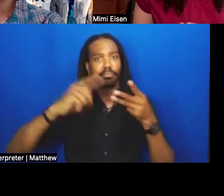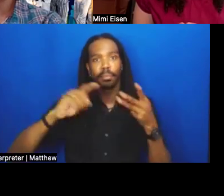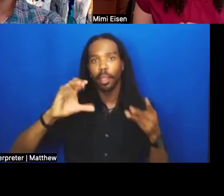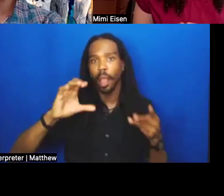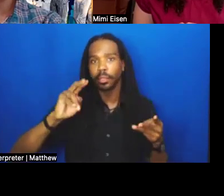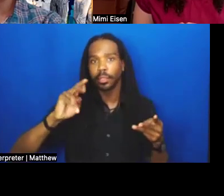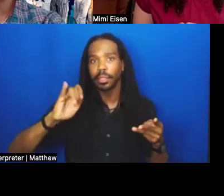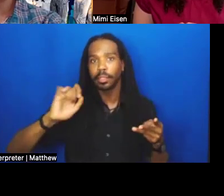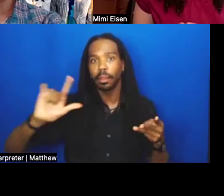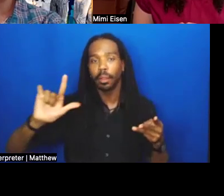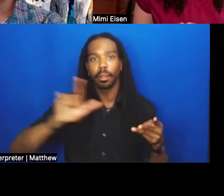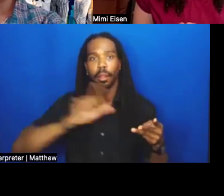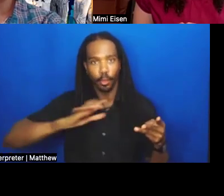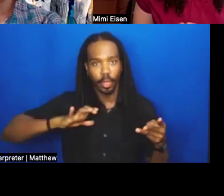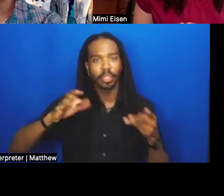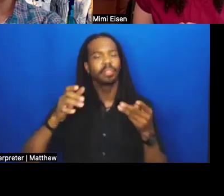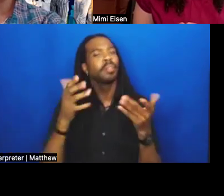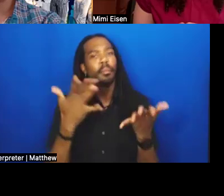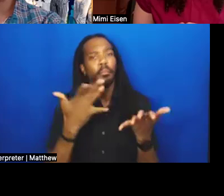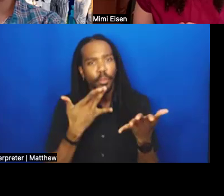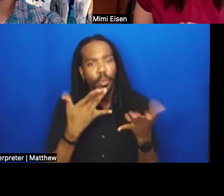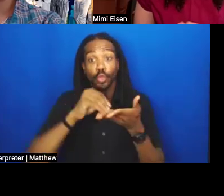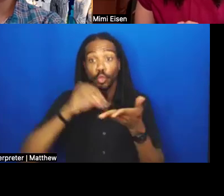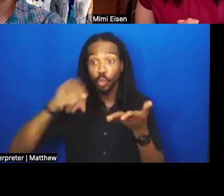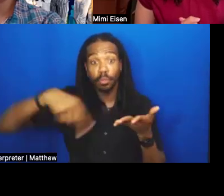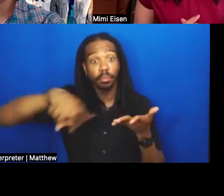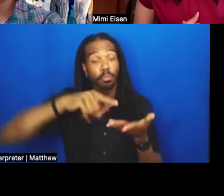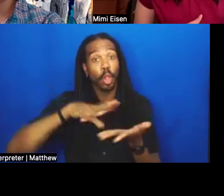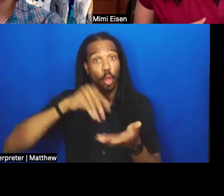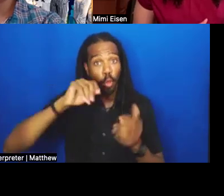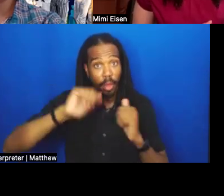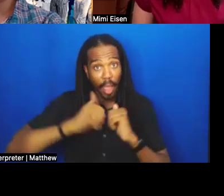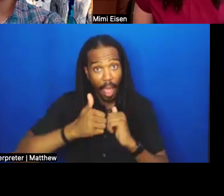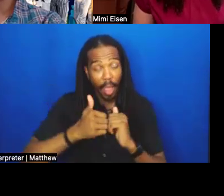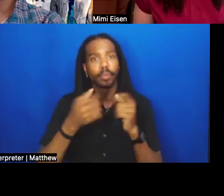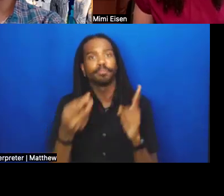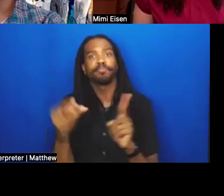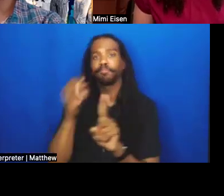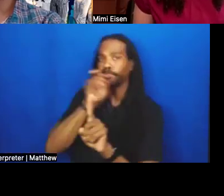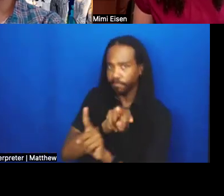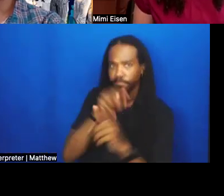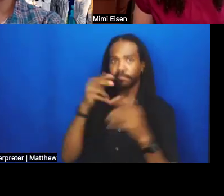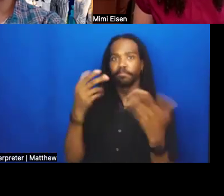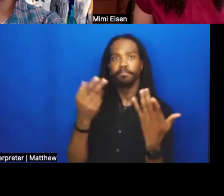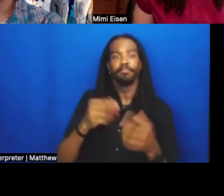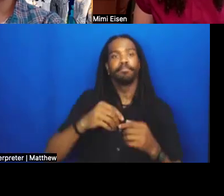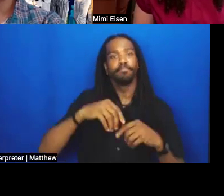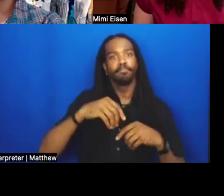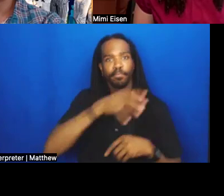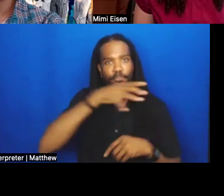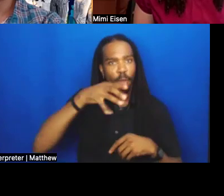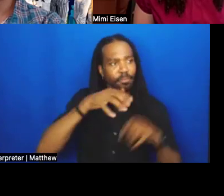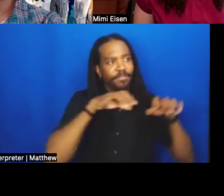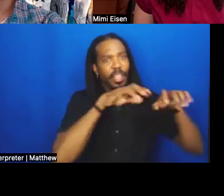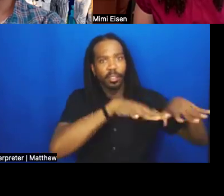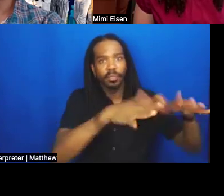the cotton fields and the tobacco fields and the indigenous villages. I want students to ask, what did the revolution look